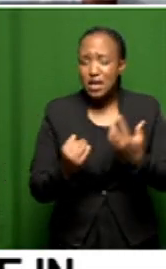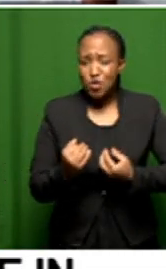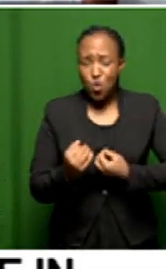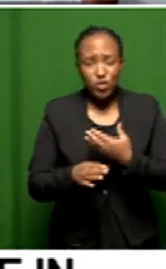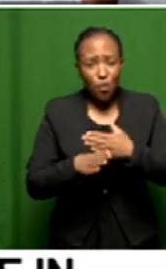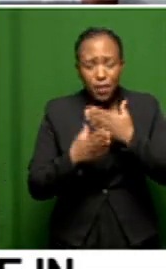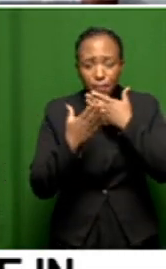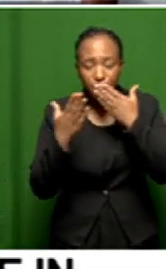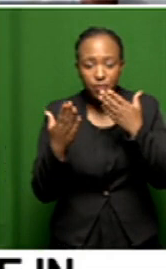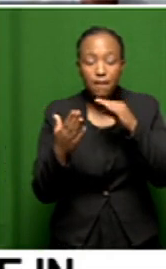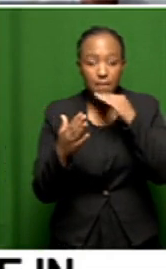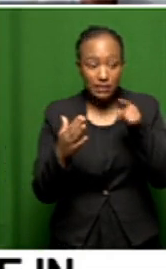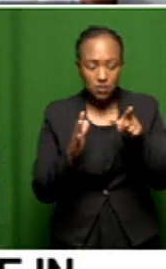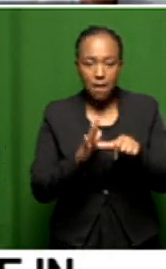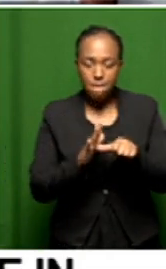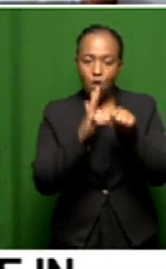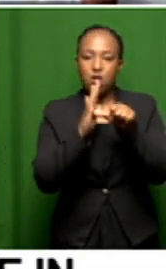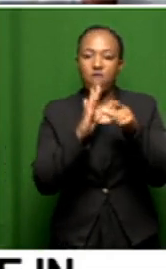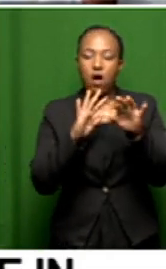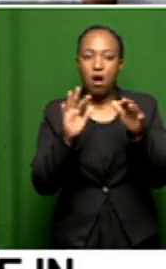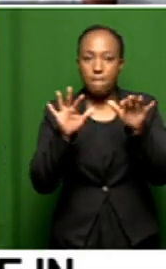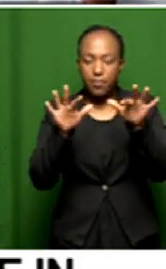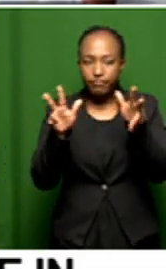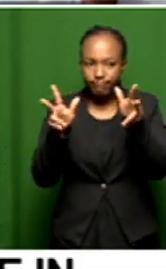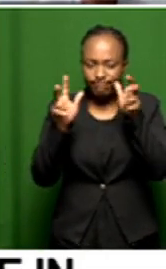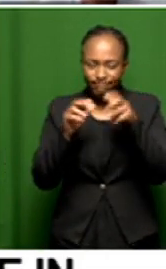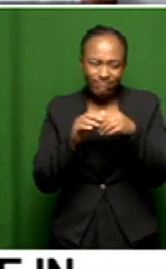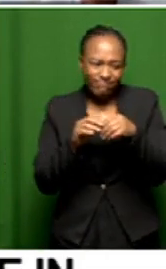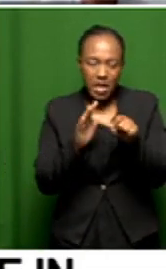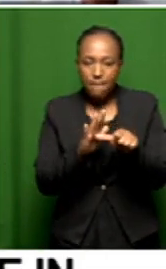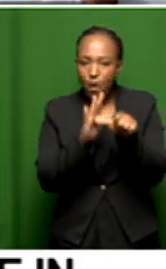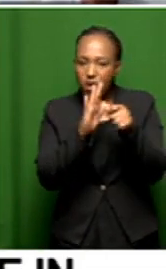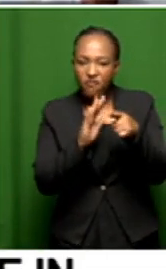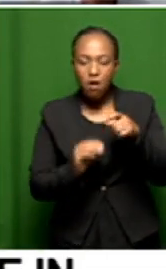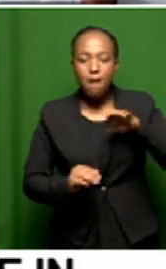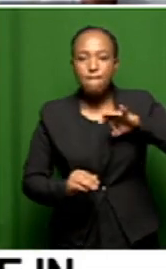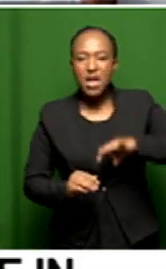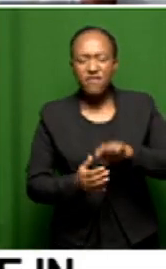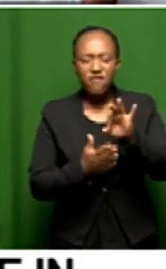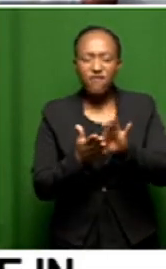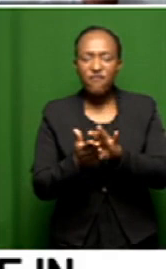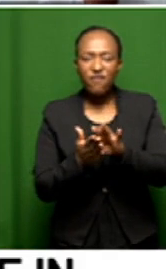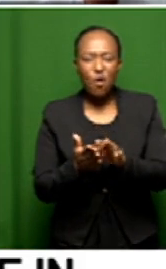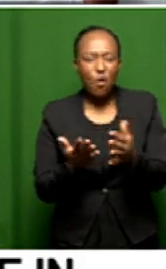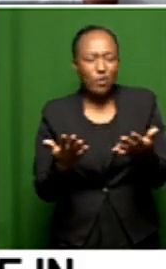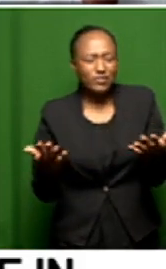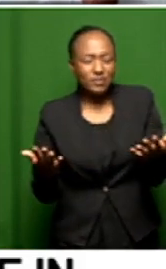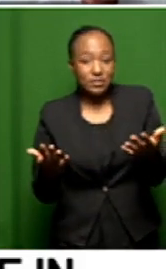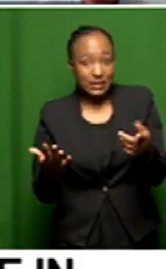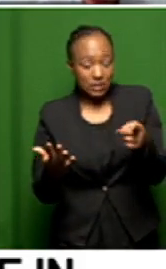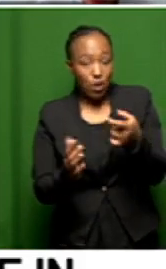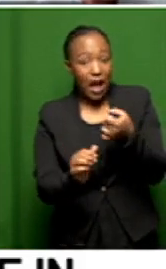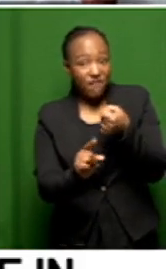things are really going to matter in terms of how people perceive, you know, the importance or the benefits of voting. So it's going to really affect